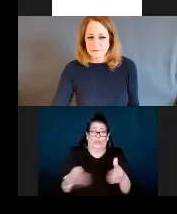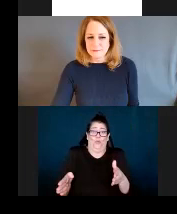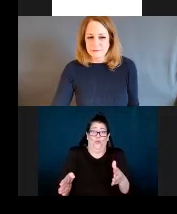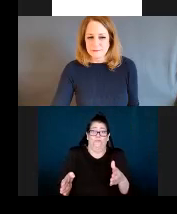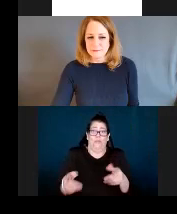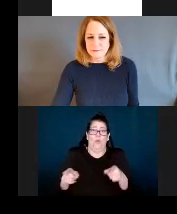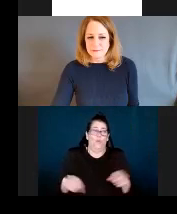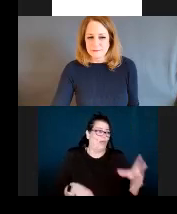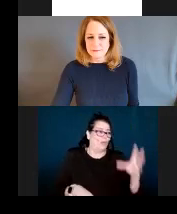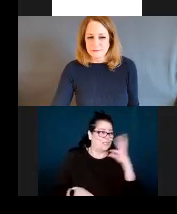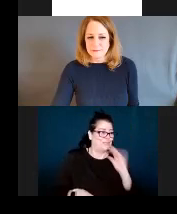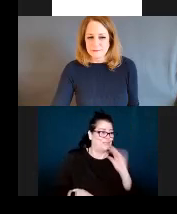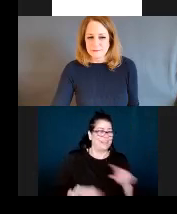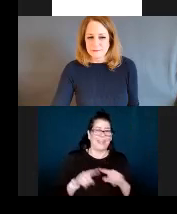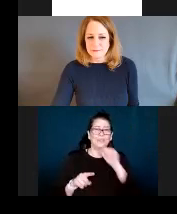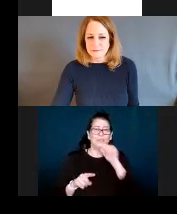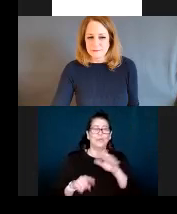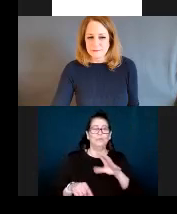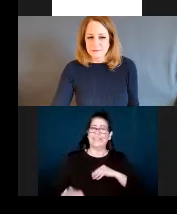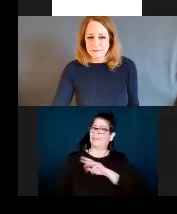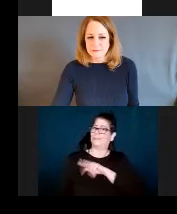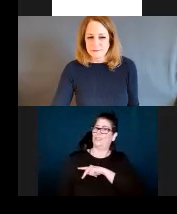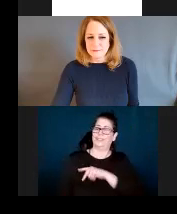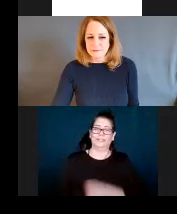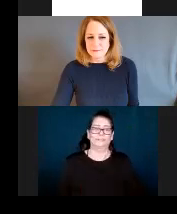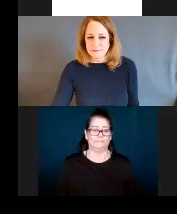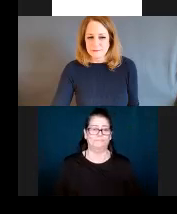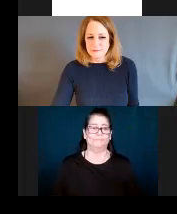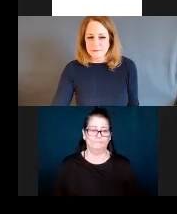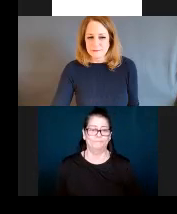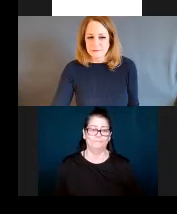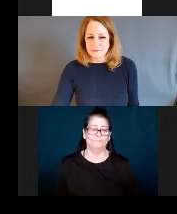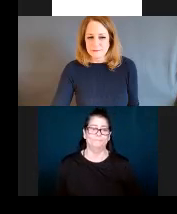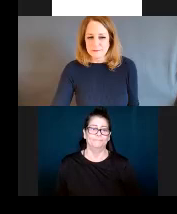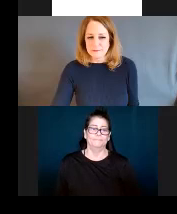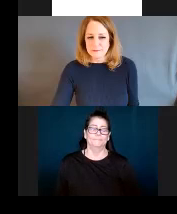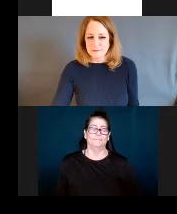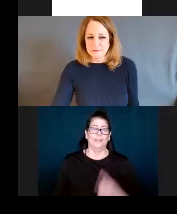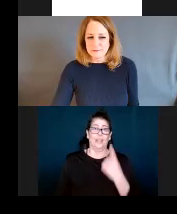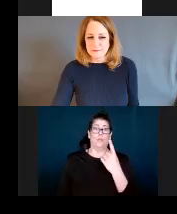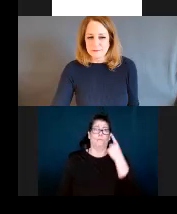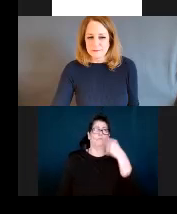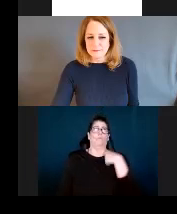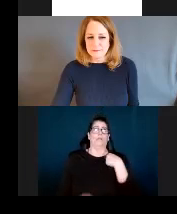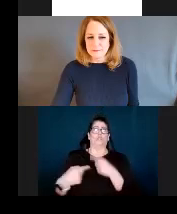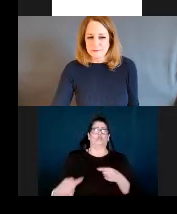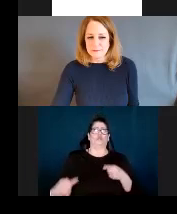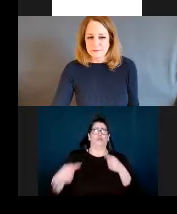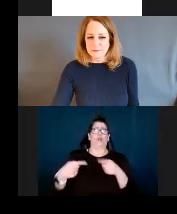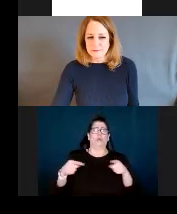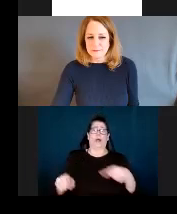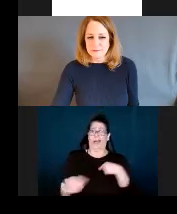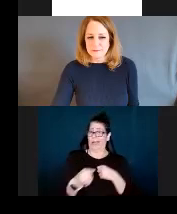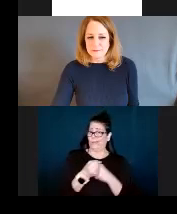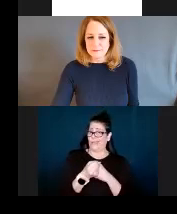this. So try not to take those too seriously. And this is the one that I think I personally struggled with the most when I was doing work with